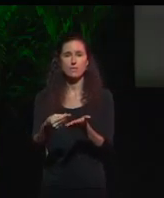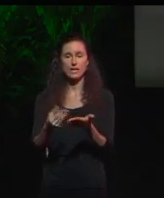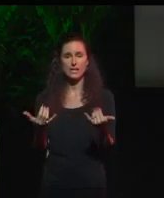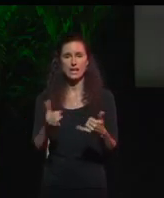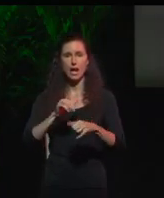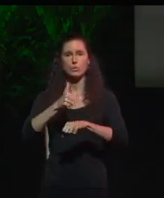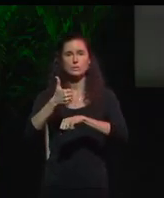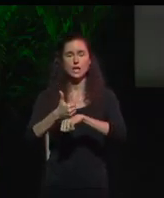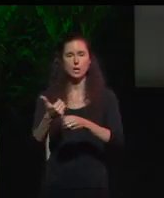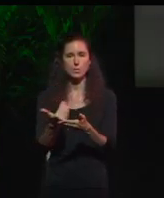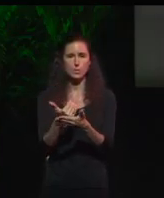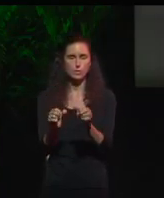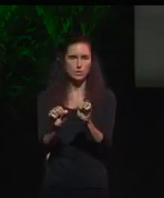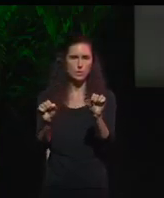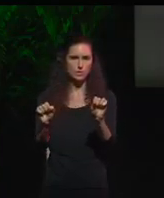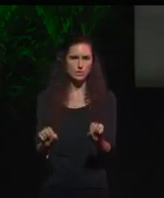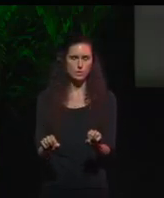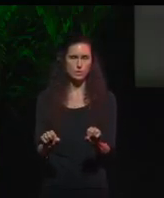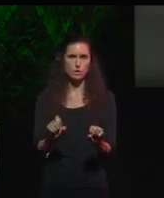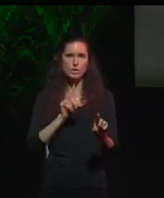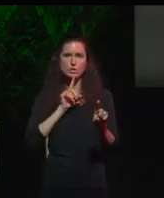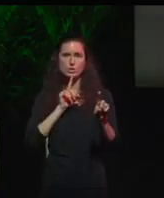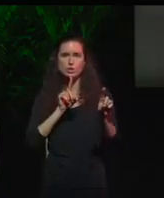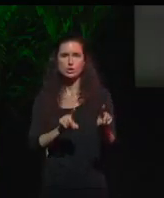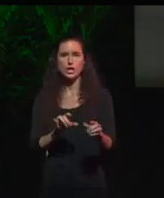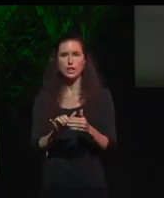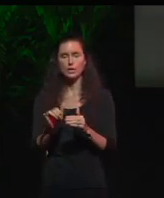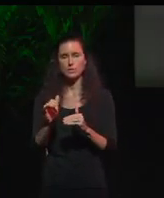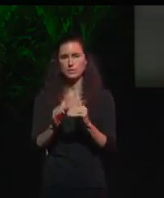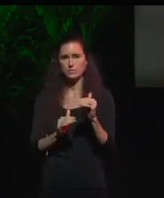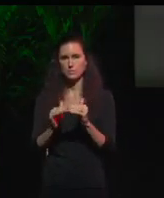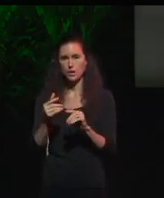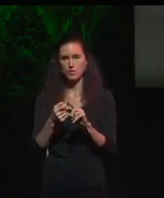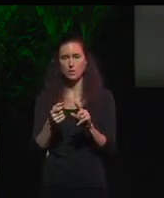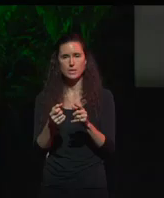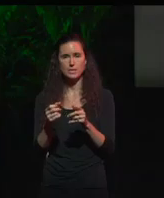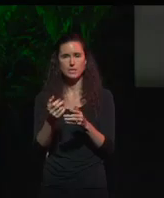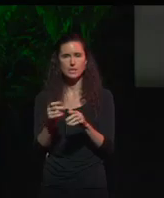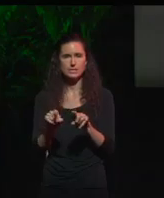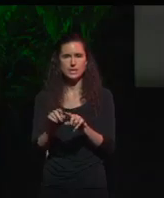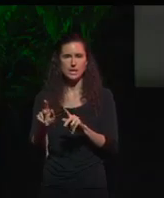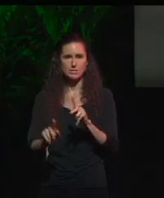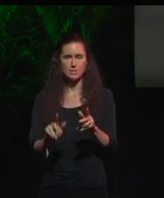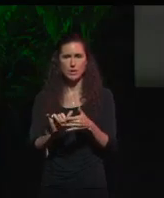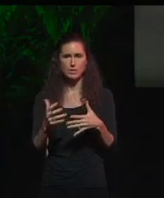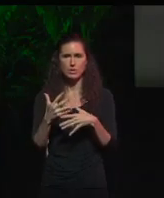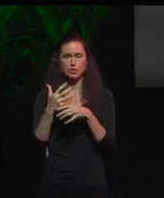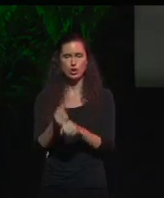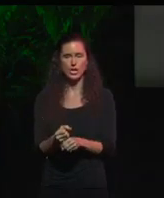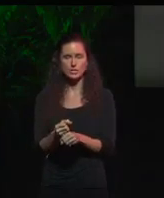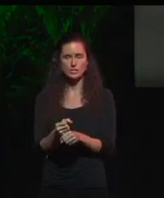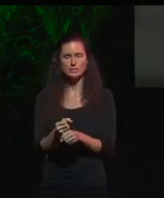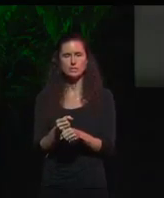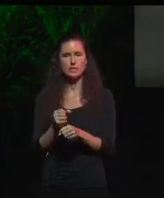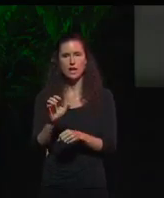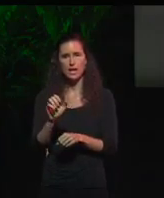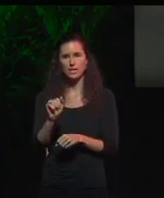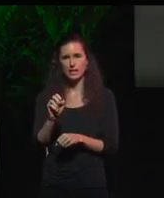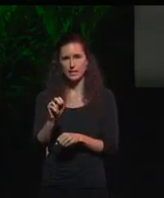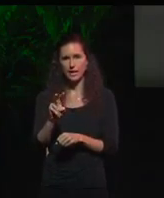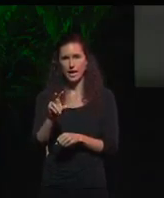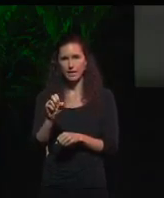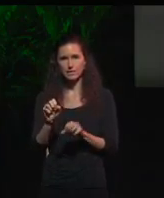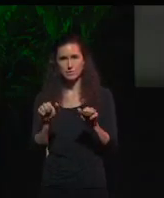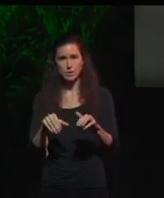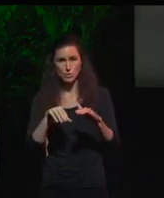now a solution that was built by the same folks that we trust in Canvas, Instructure, Bridge. To